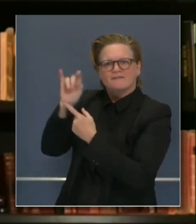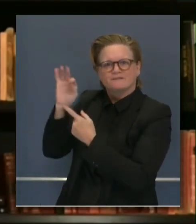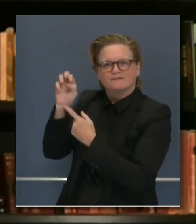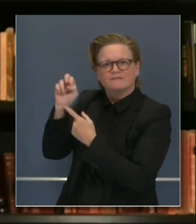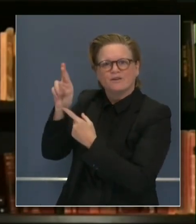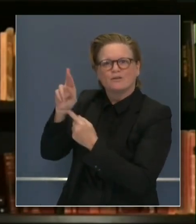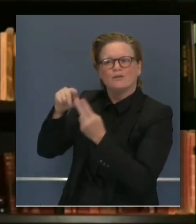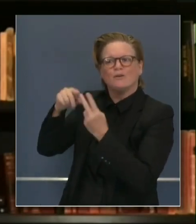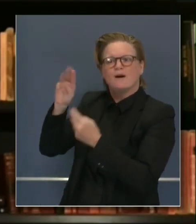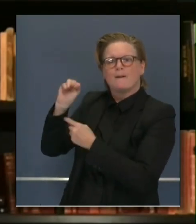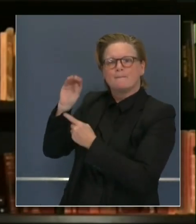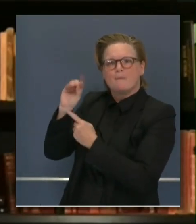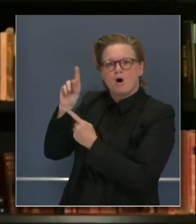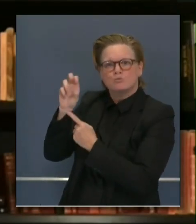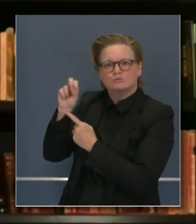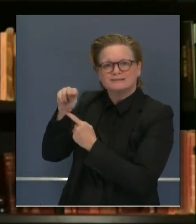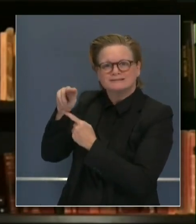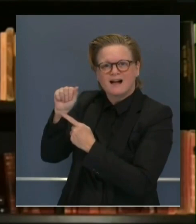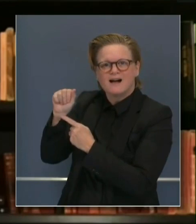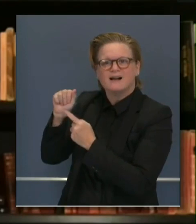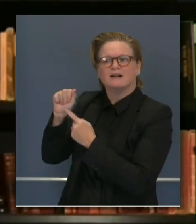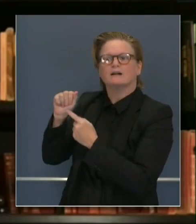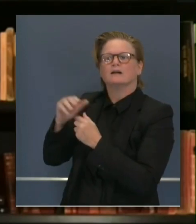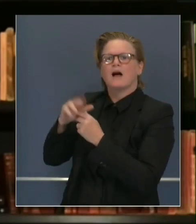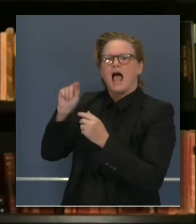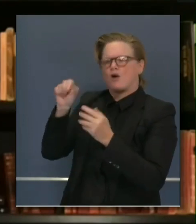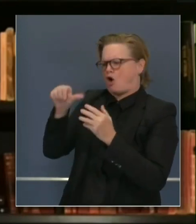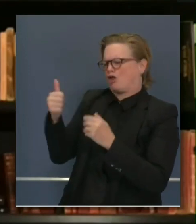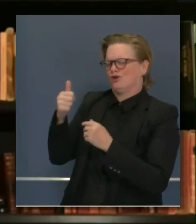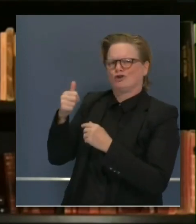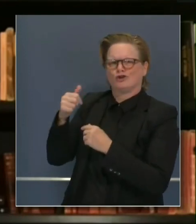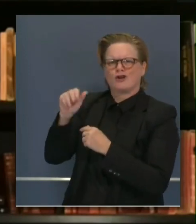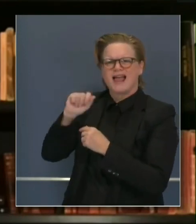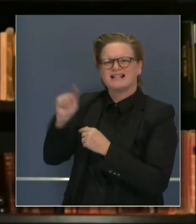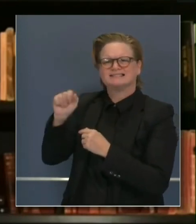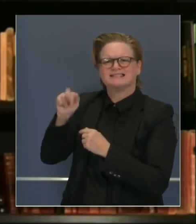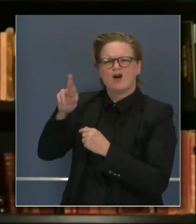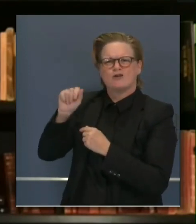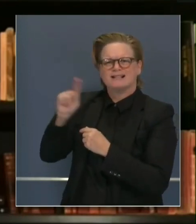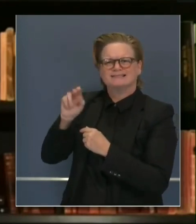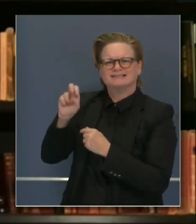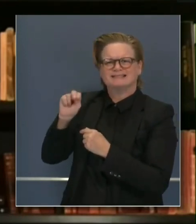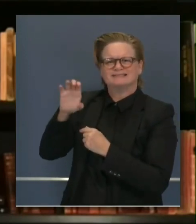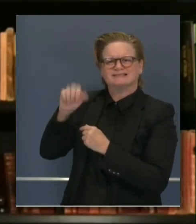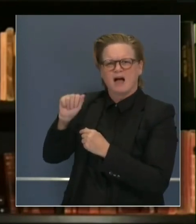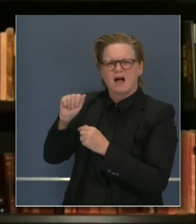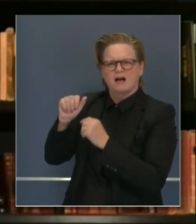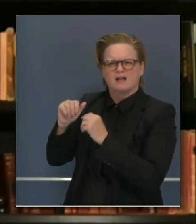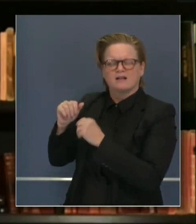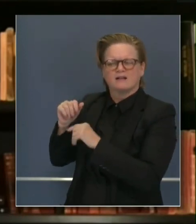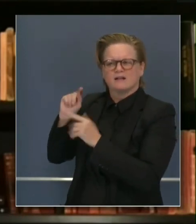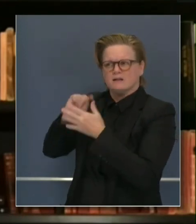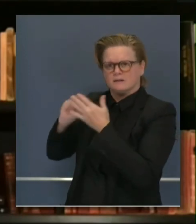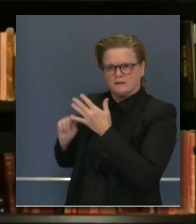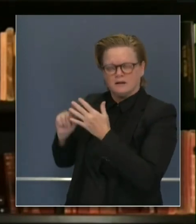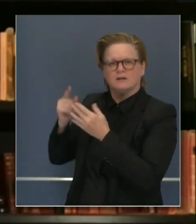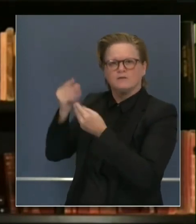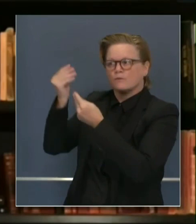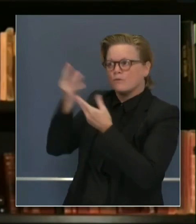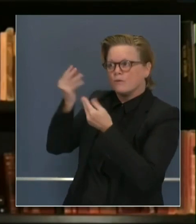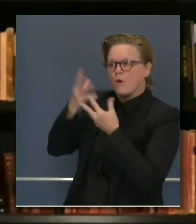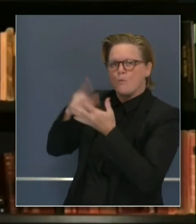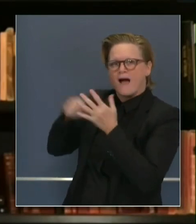and of course, Johnson. I mean, there's so many others that are in the queue, and we're looking forward to that information being made public as soon as we receive